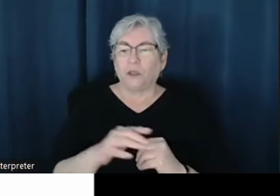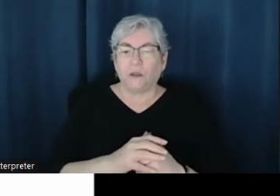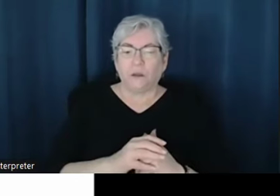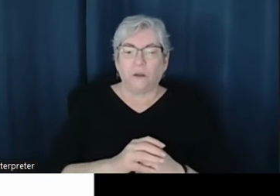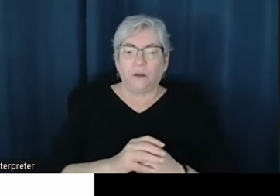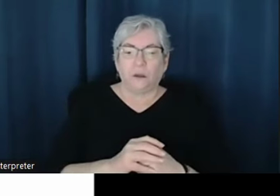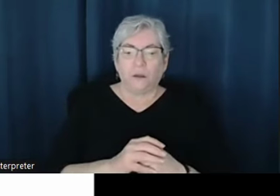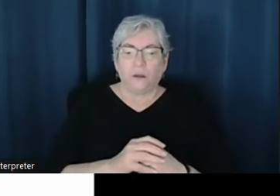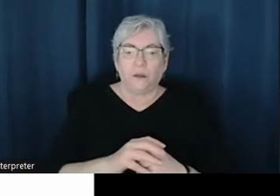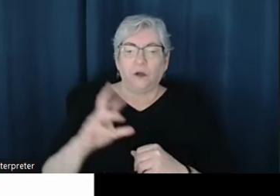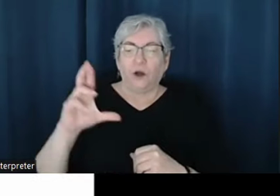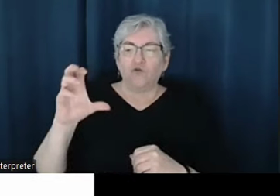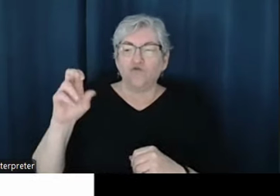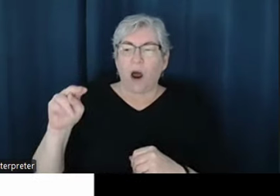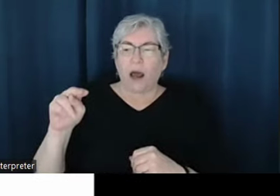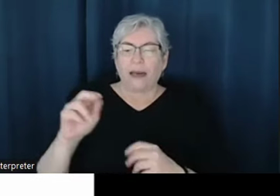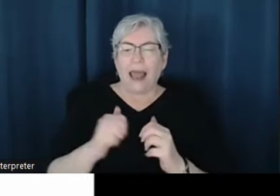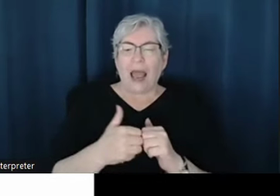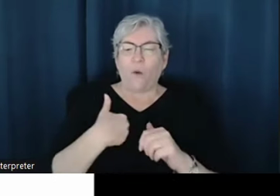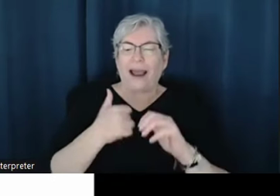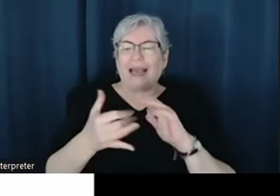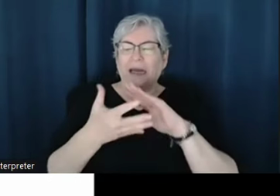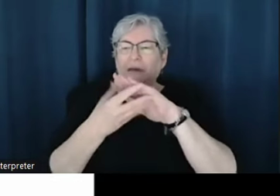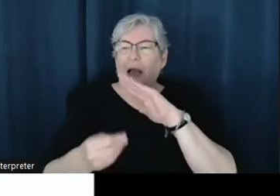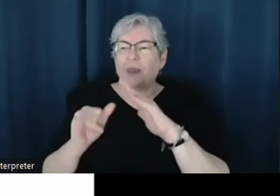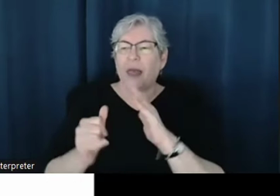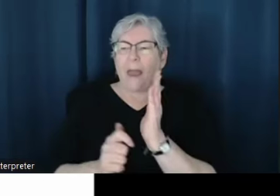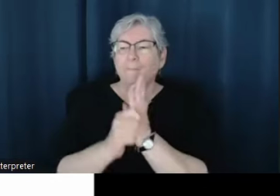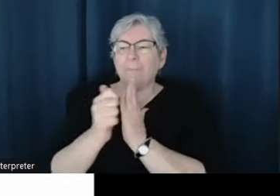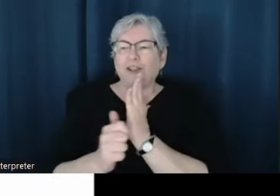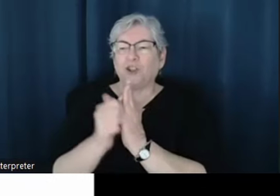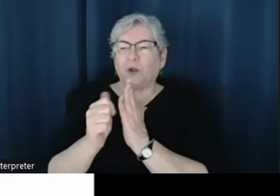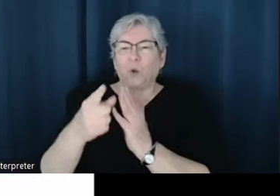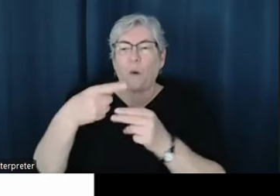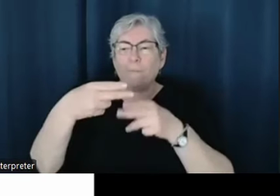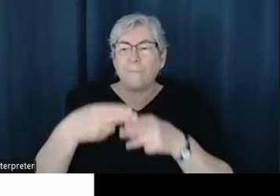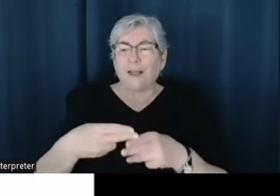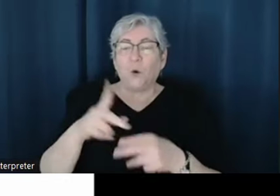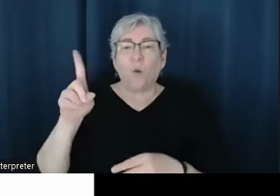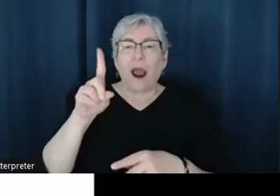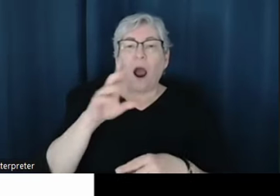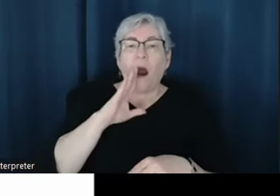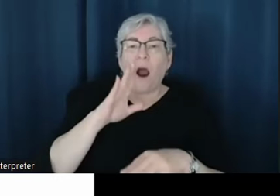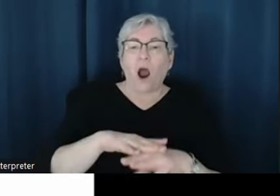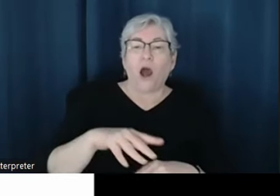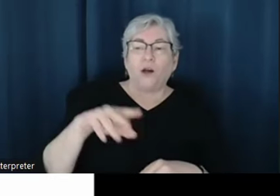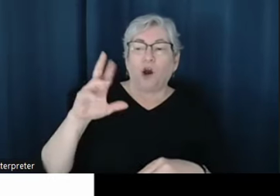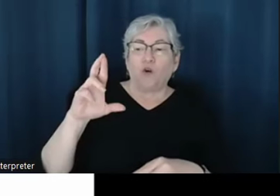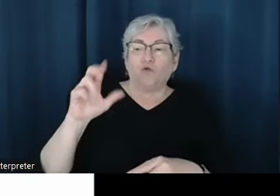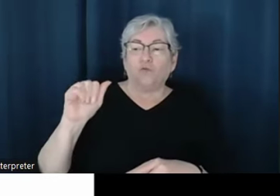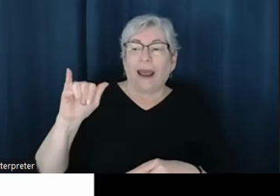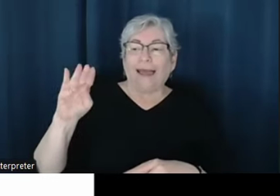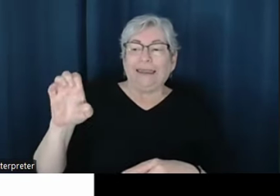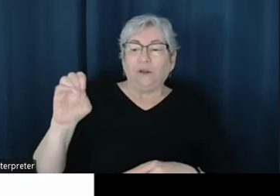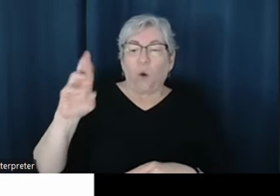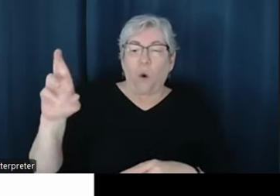How can I find or get a copy of the manual mentioned? Is it on the RAISE or CPER website?